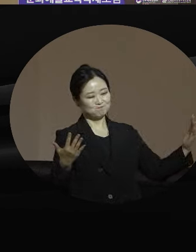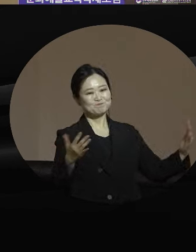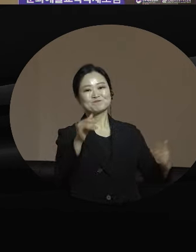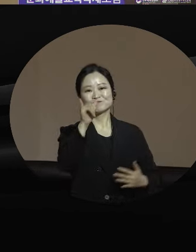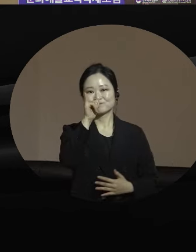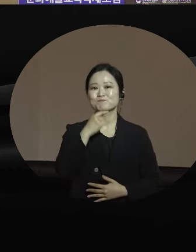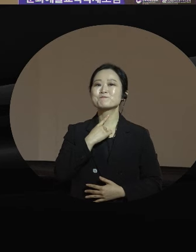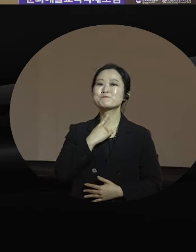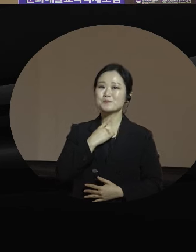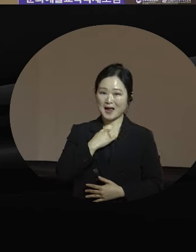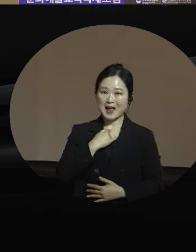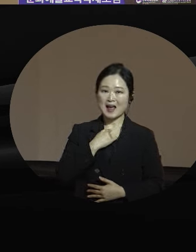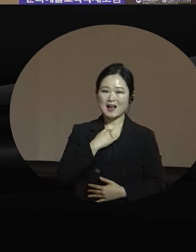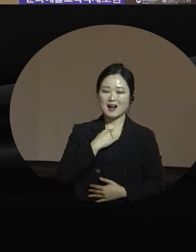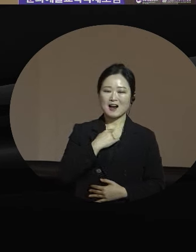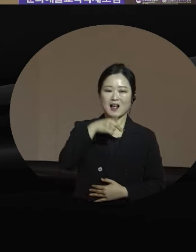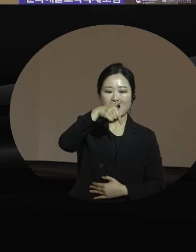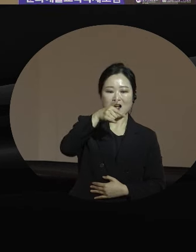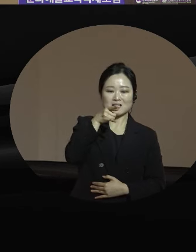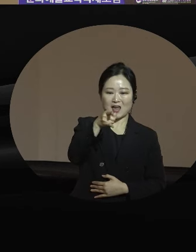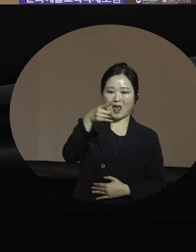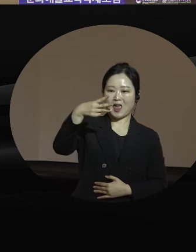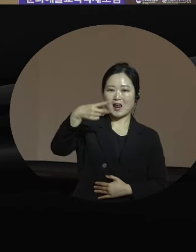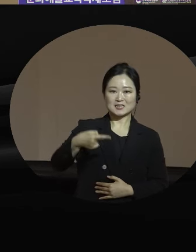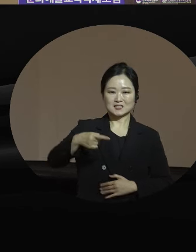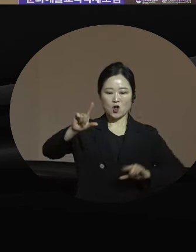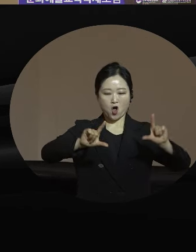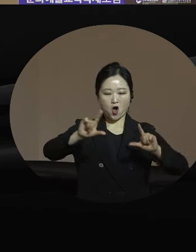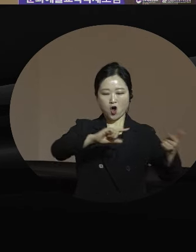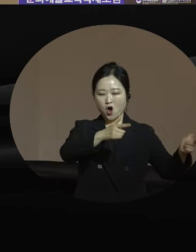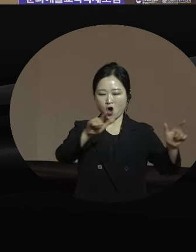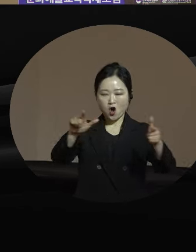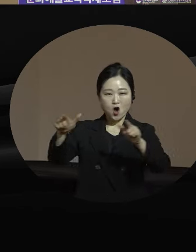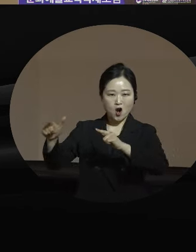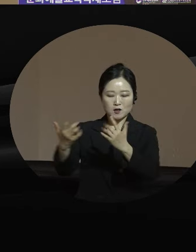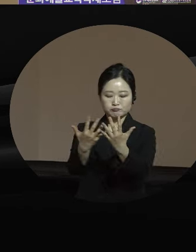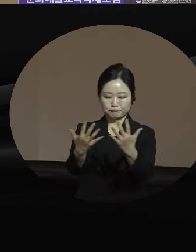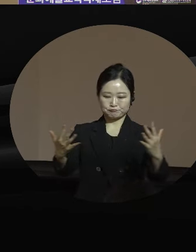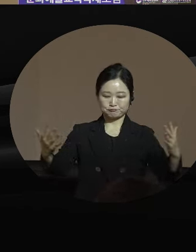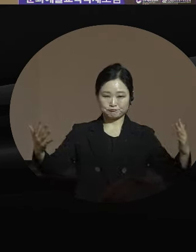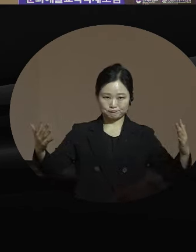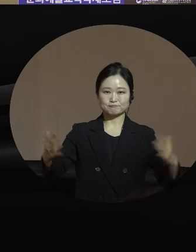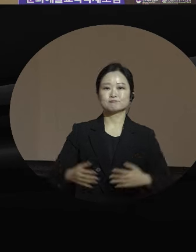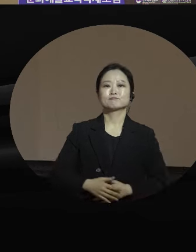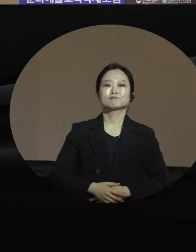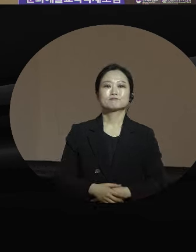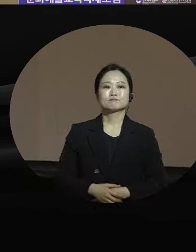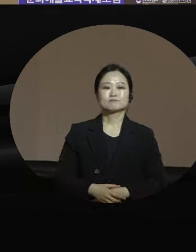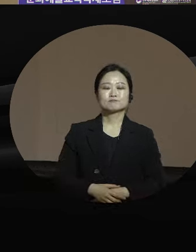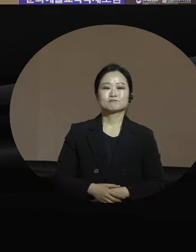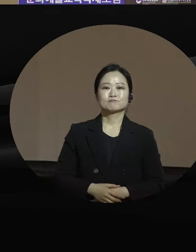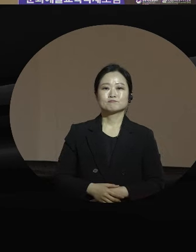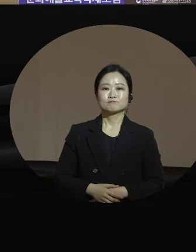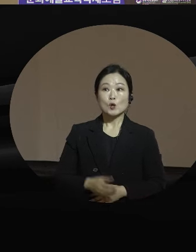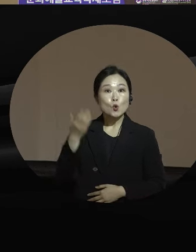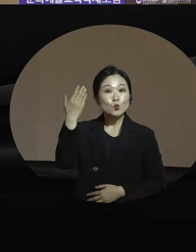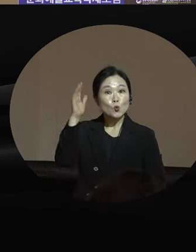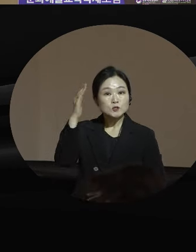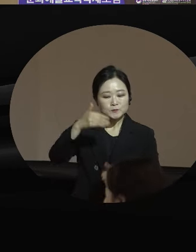the ethnic characteristics and enriched and developed in accordance with the modern needs